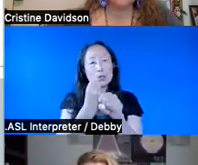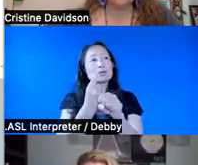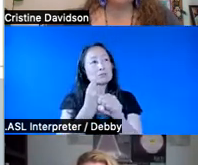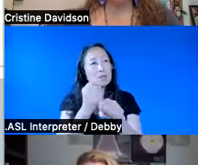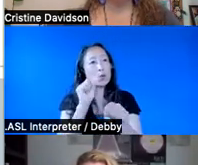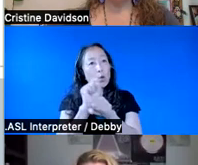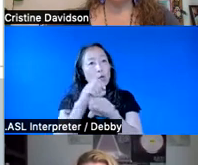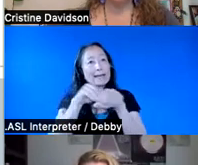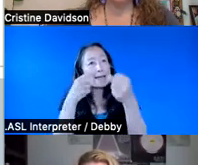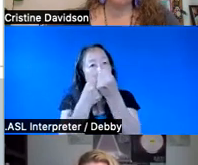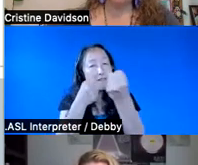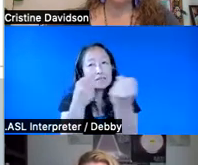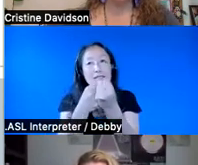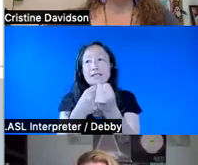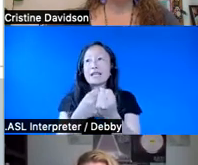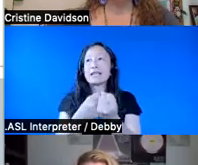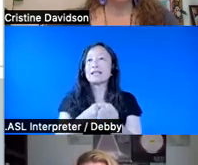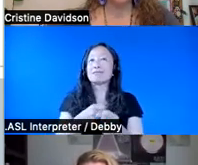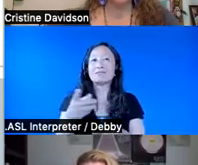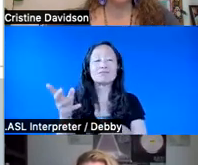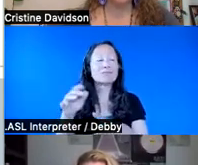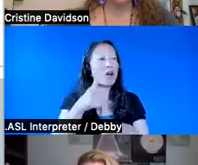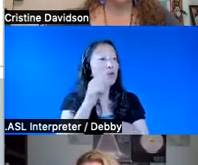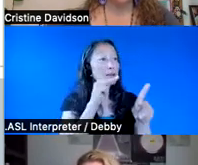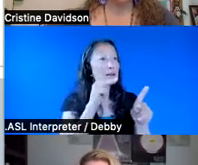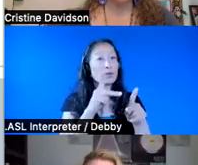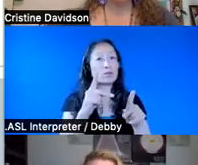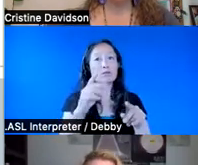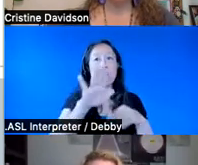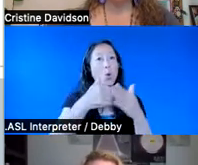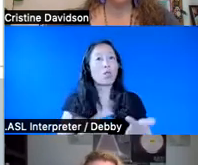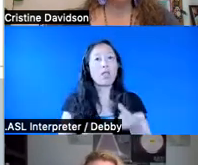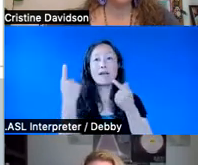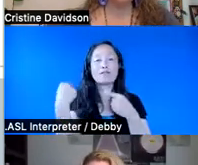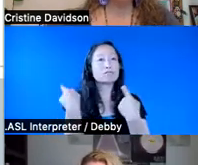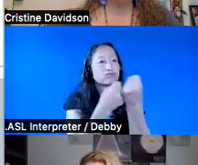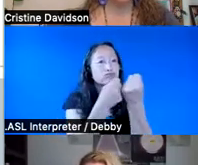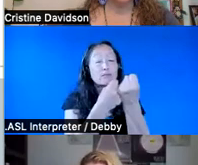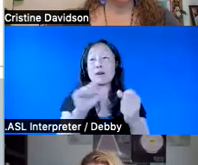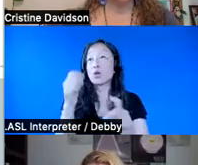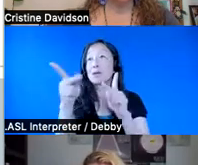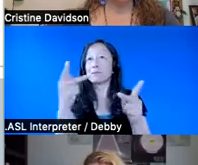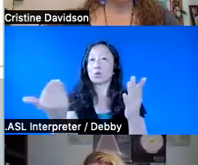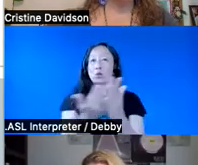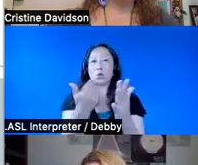a lifetime within their own families and their communities. Some are super new to it.